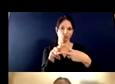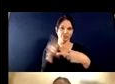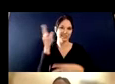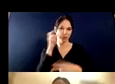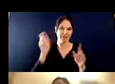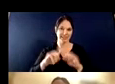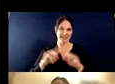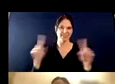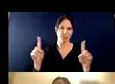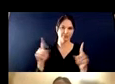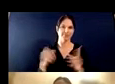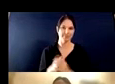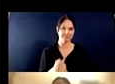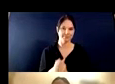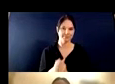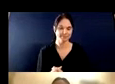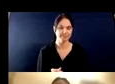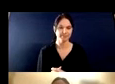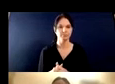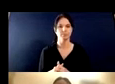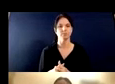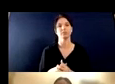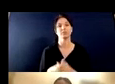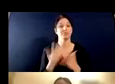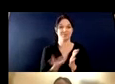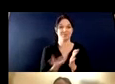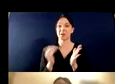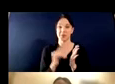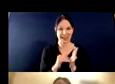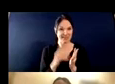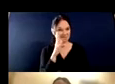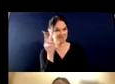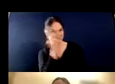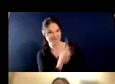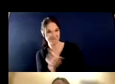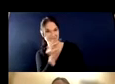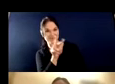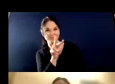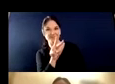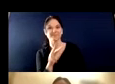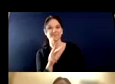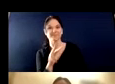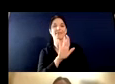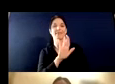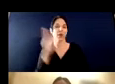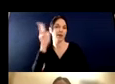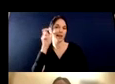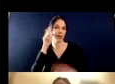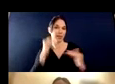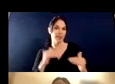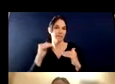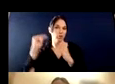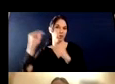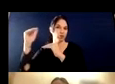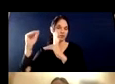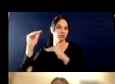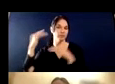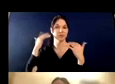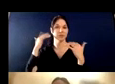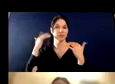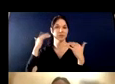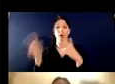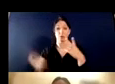mixed hearing difference. So let's again start by looking at the child's hearing levels when sound was presented via bone